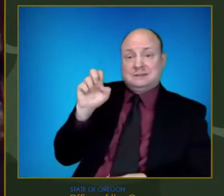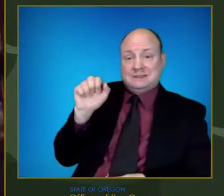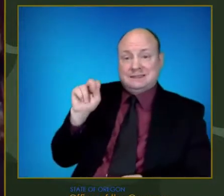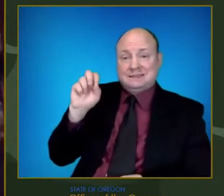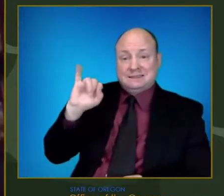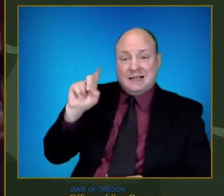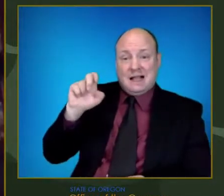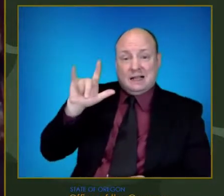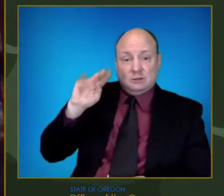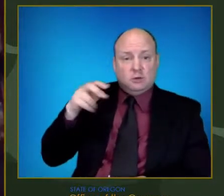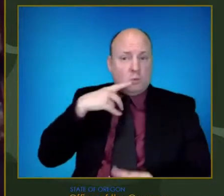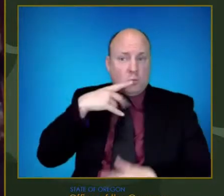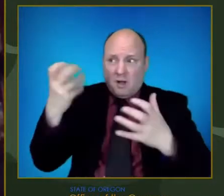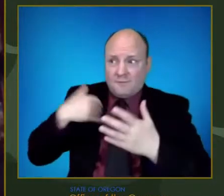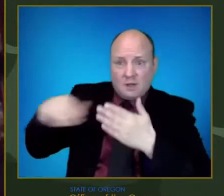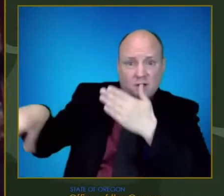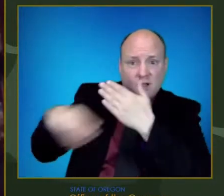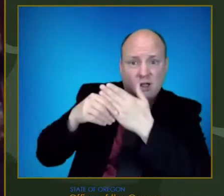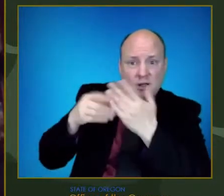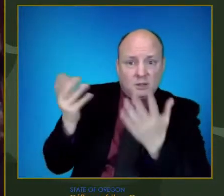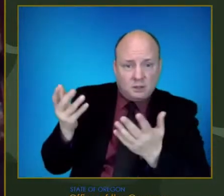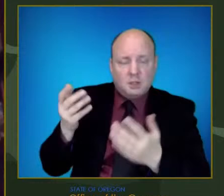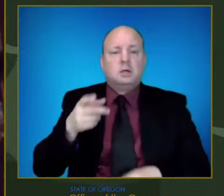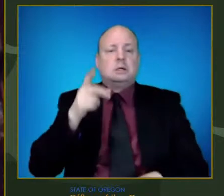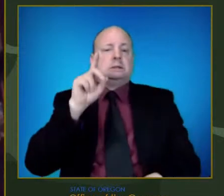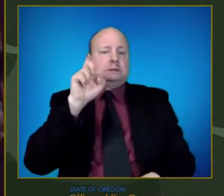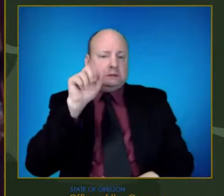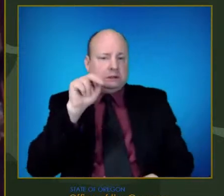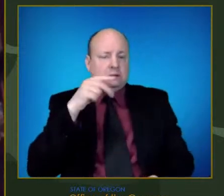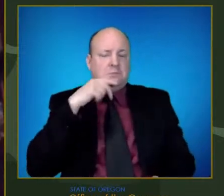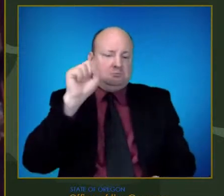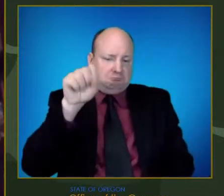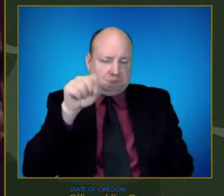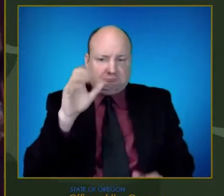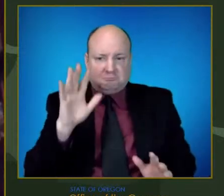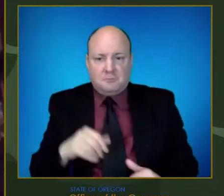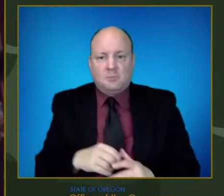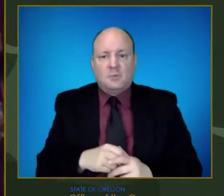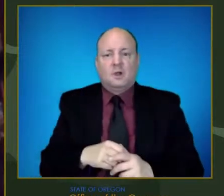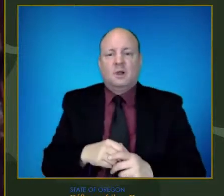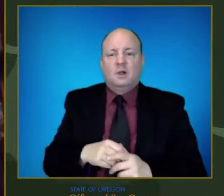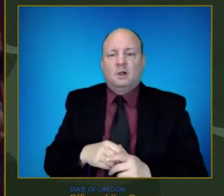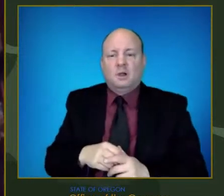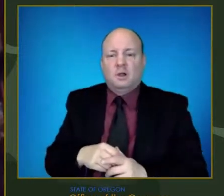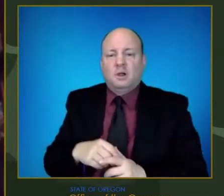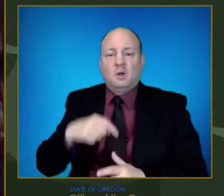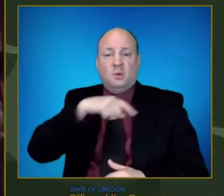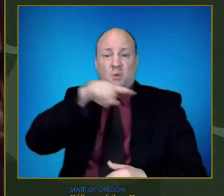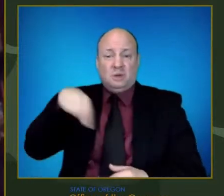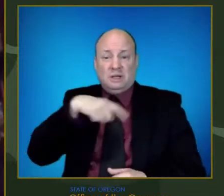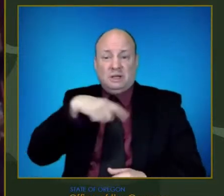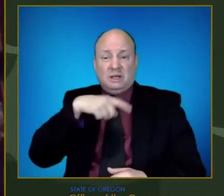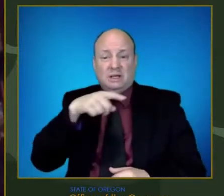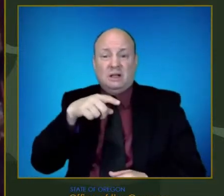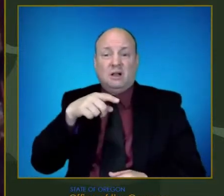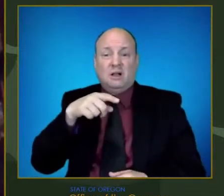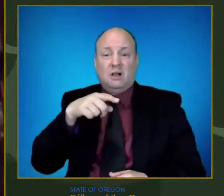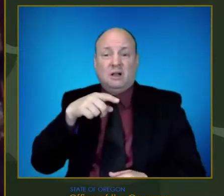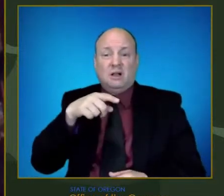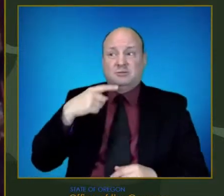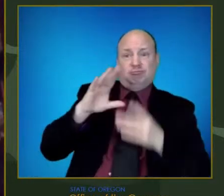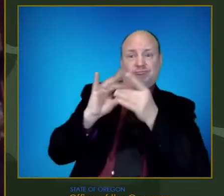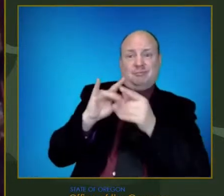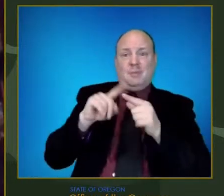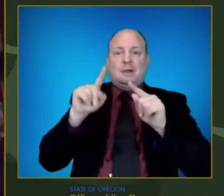Thank you, Governor Brown. I think when we set up the county risk levels and announced them in November, we said